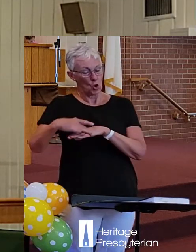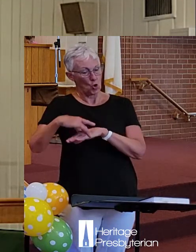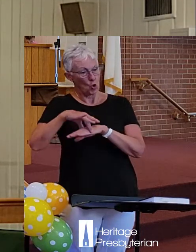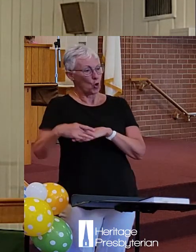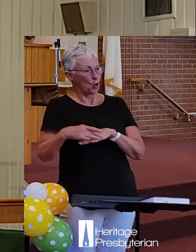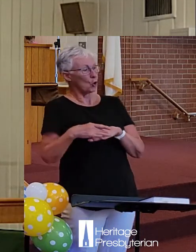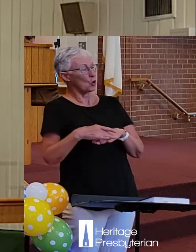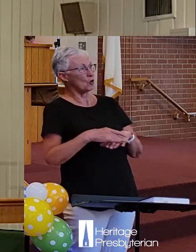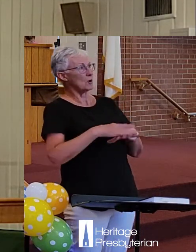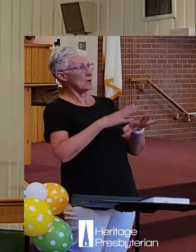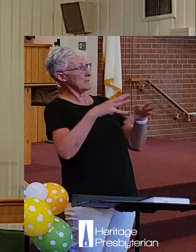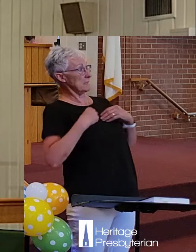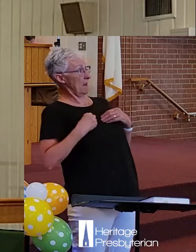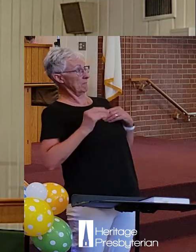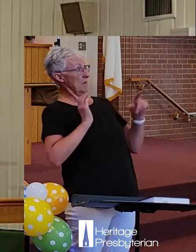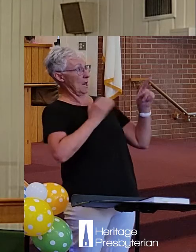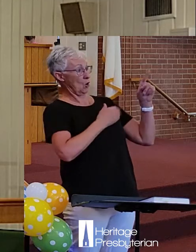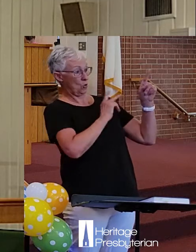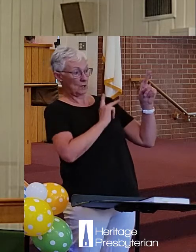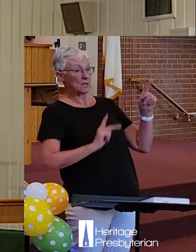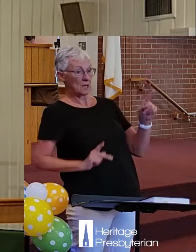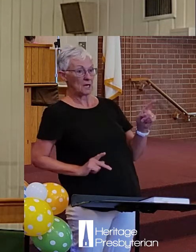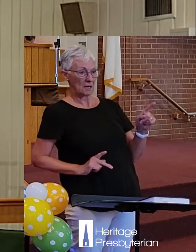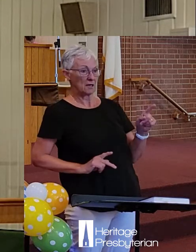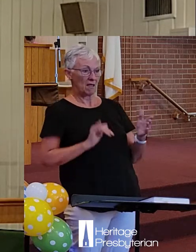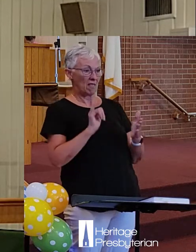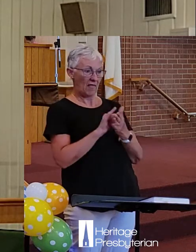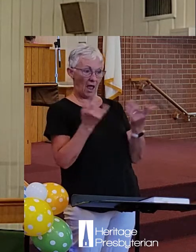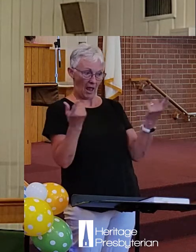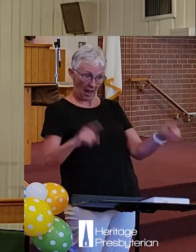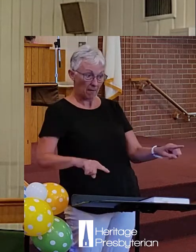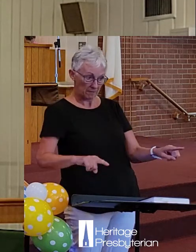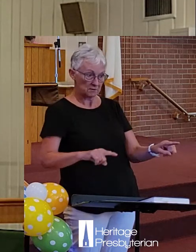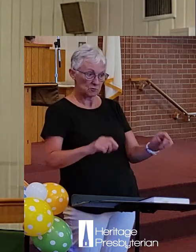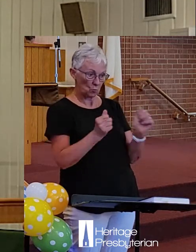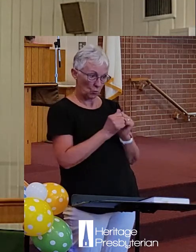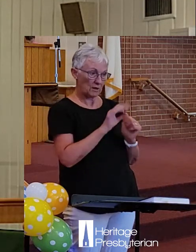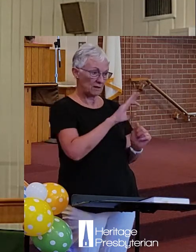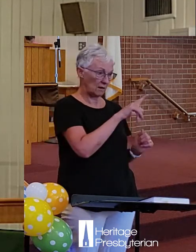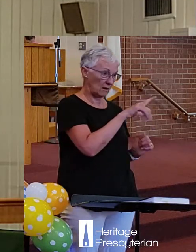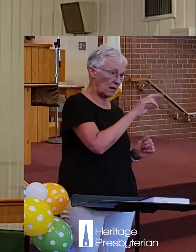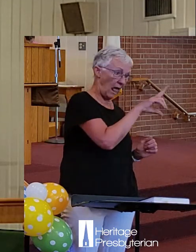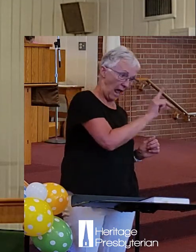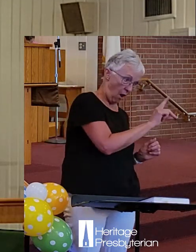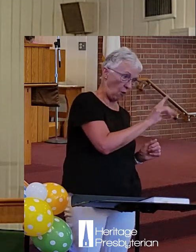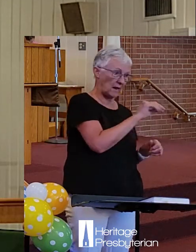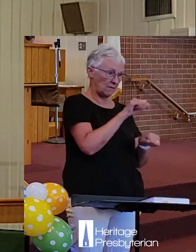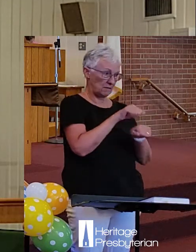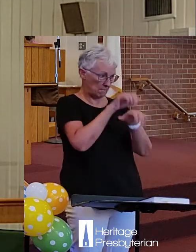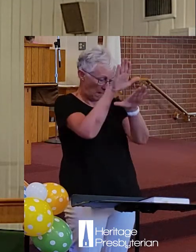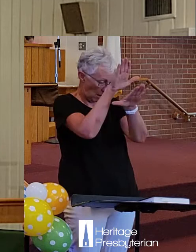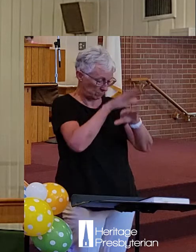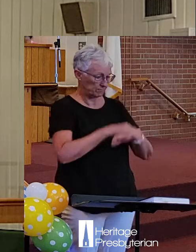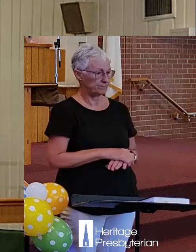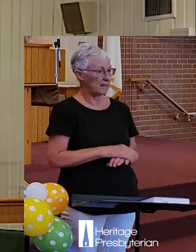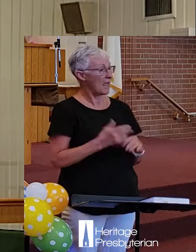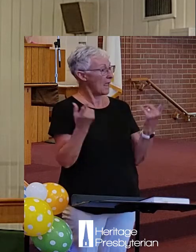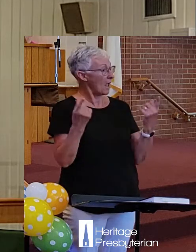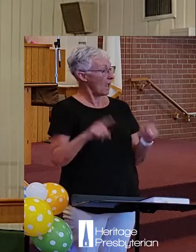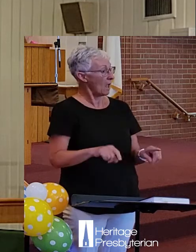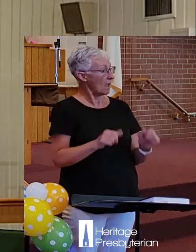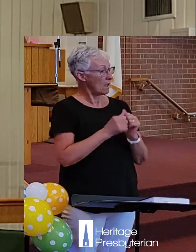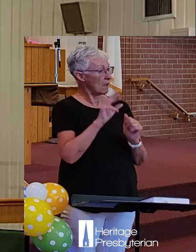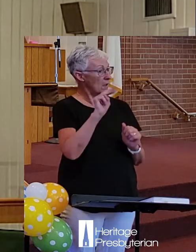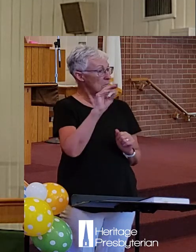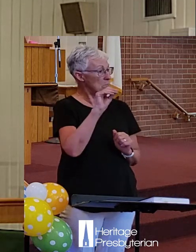king. It happens for Moses receiving the Ten Commandments. It happens on the many mounts,